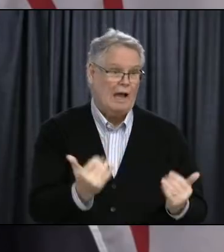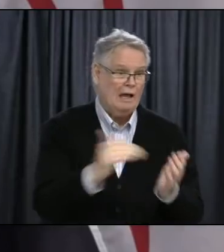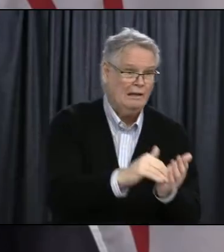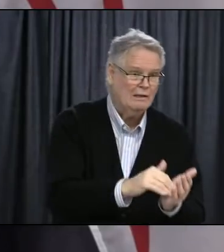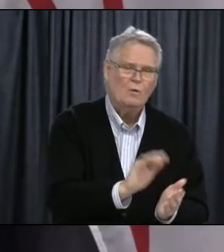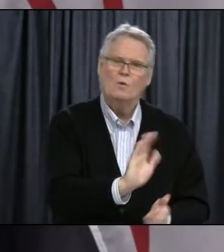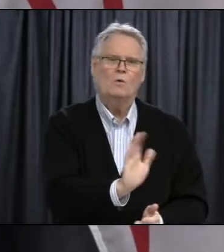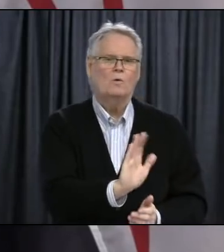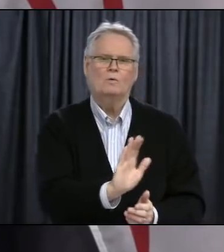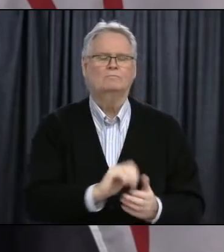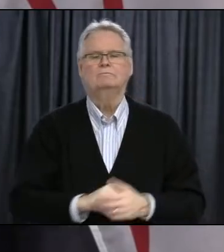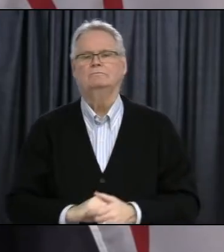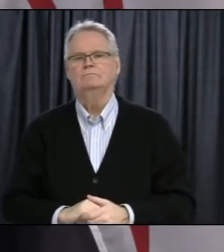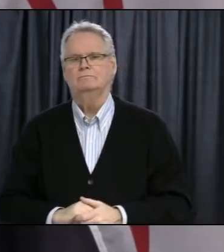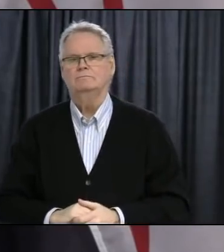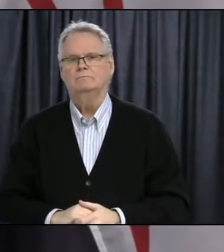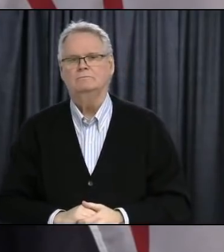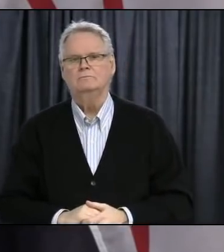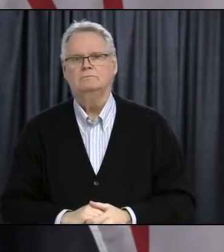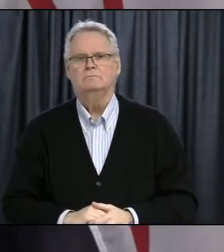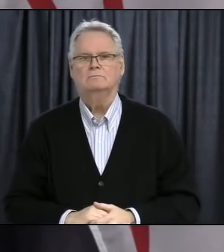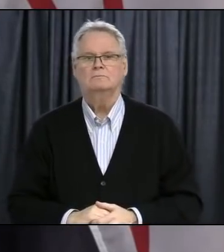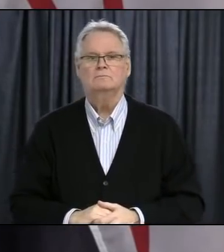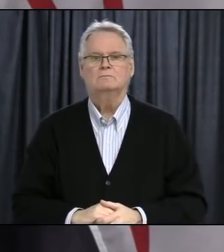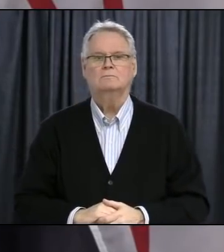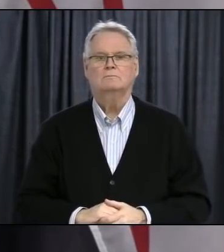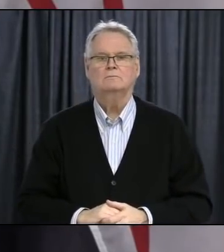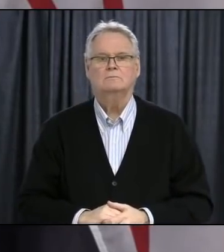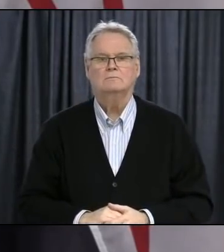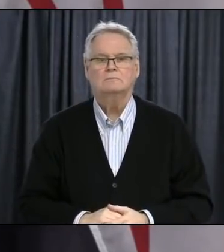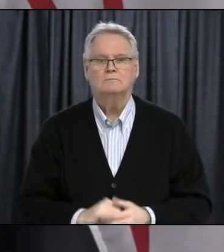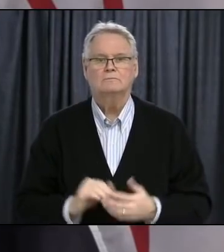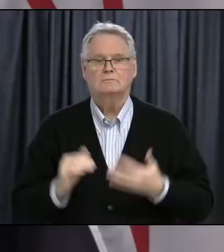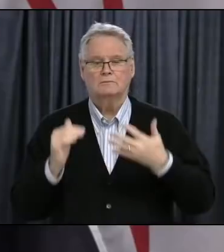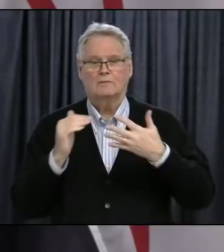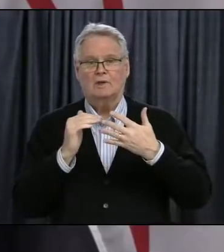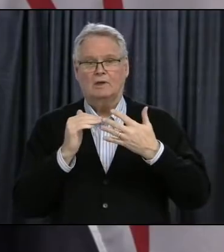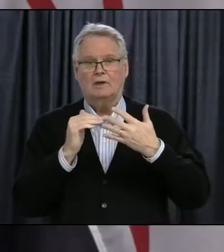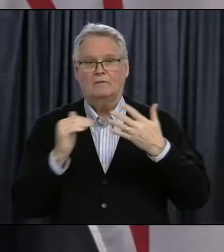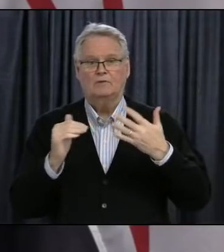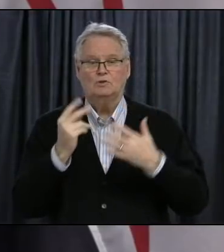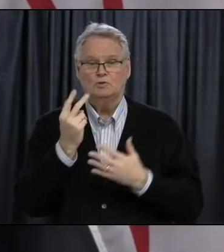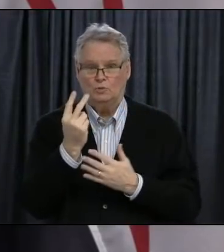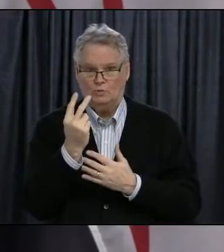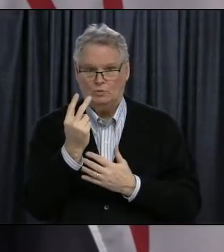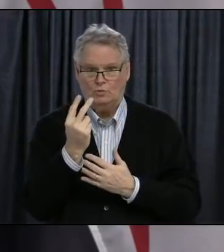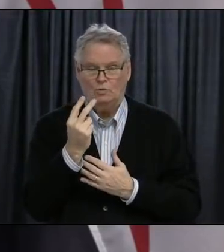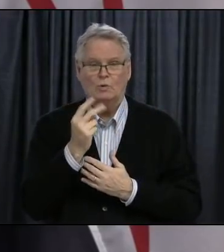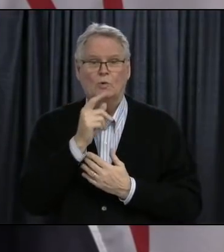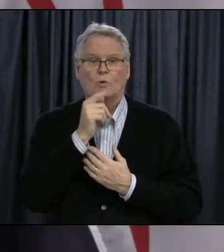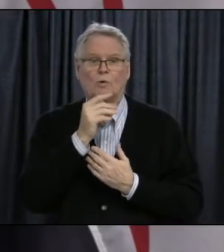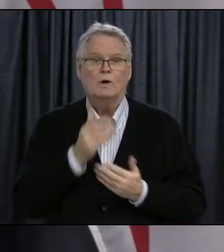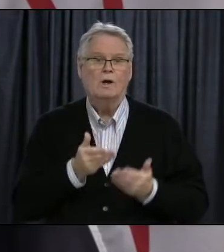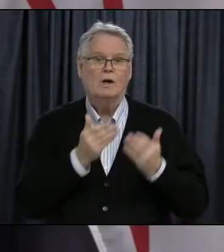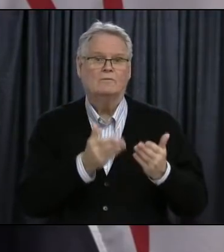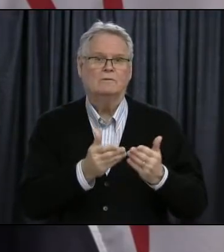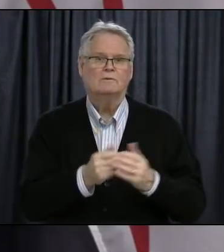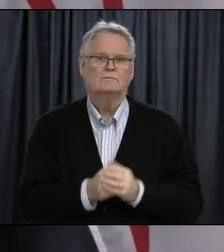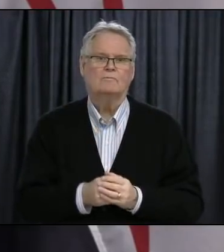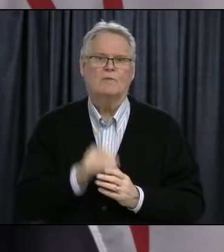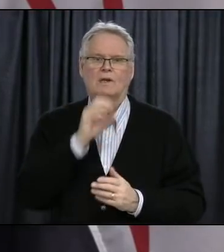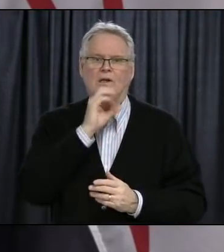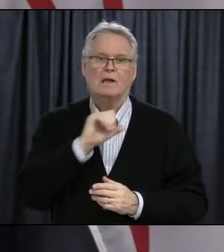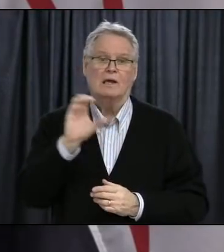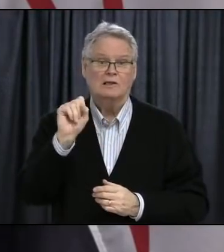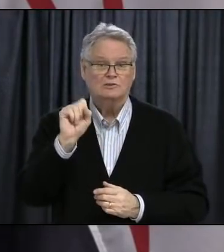The following groups will be offered vaccination in Phase 2. Adults over 60 years of age, starting with those over the age